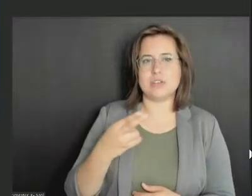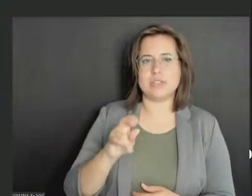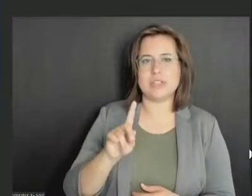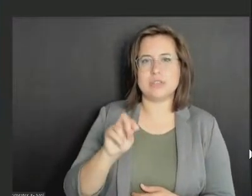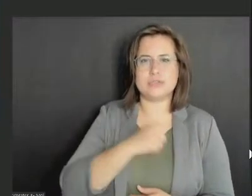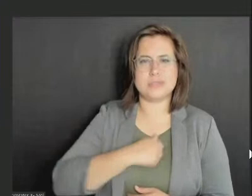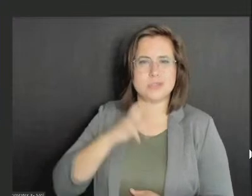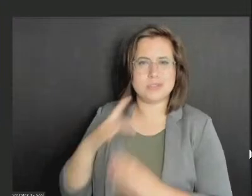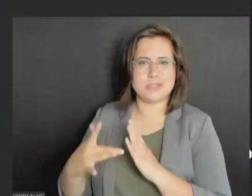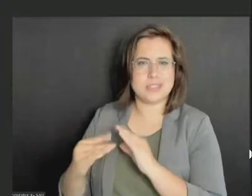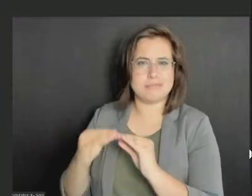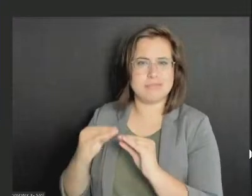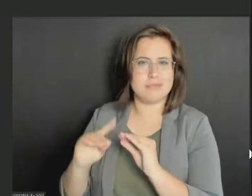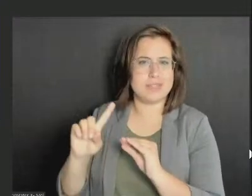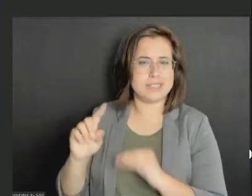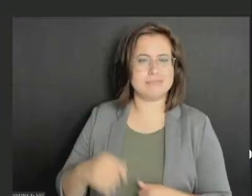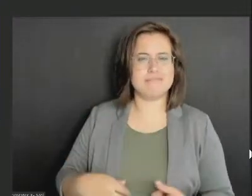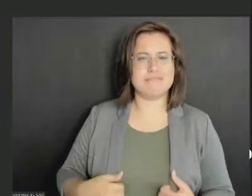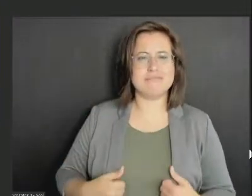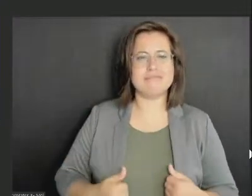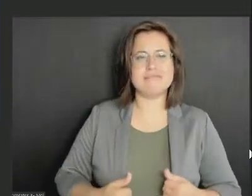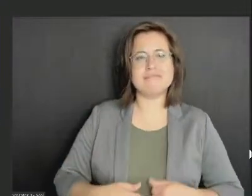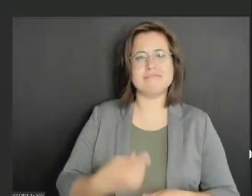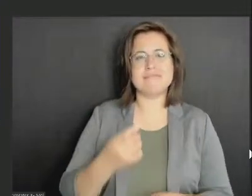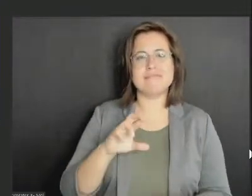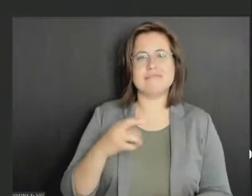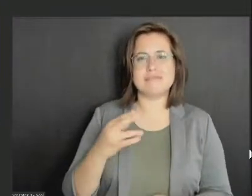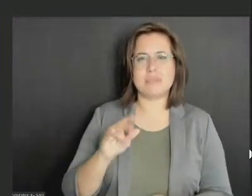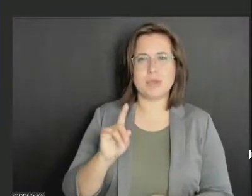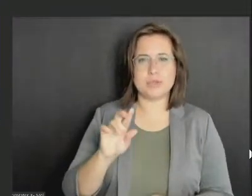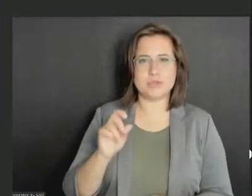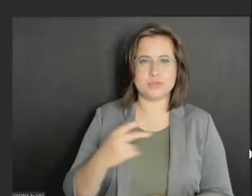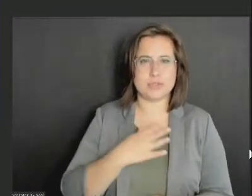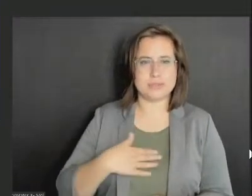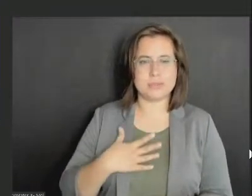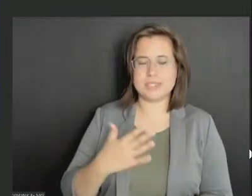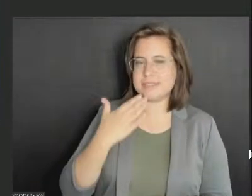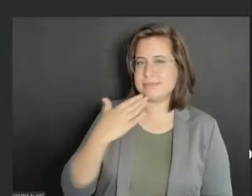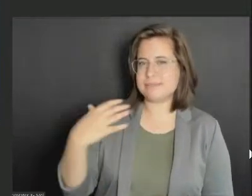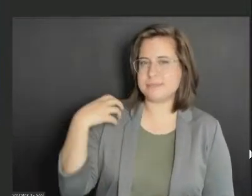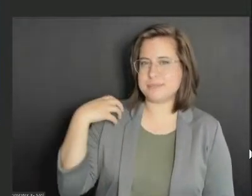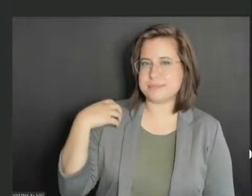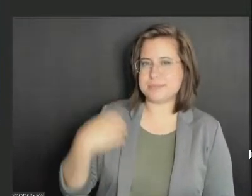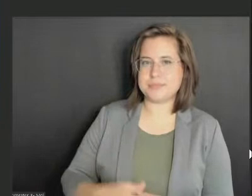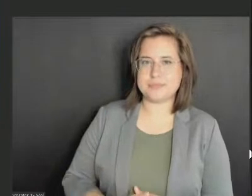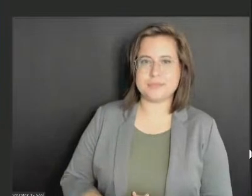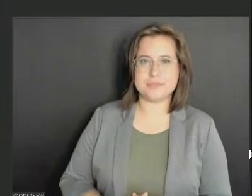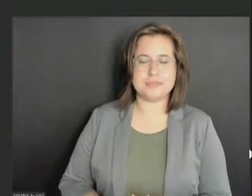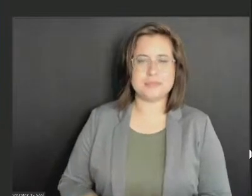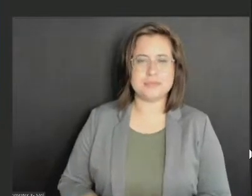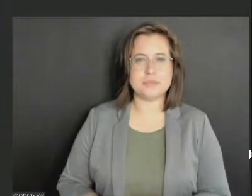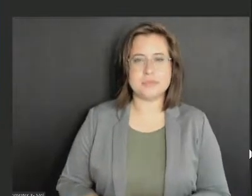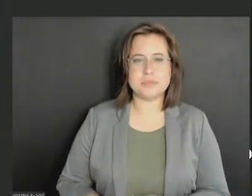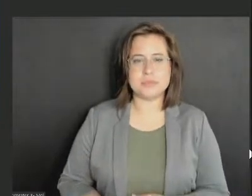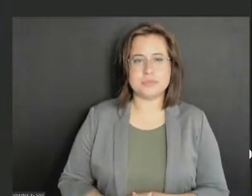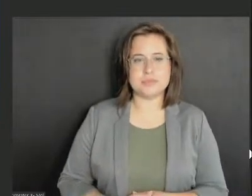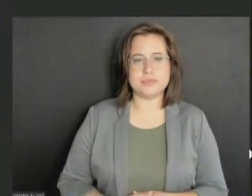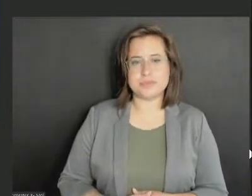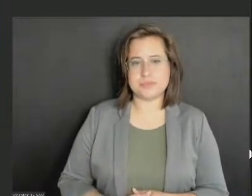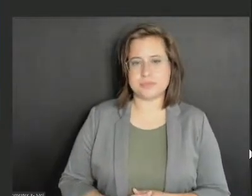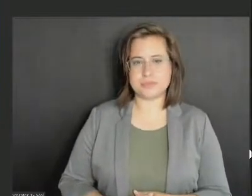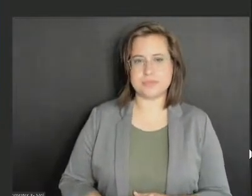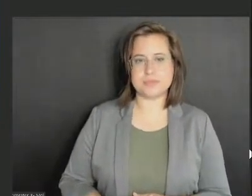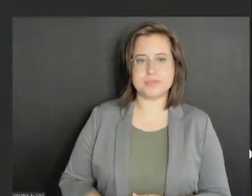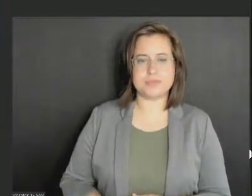Alvarez. Dr. Hildreth, please. Thank you, Madam Chair. I'd like to bring special emphasis